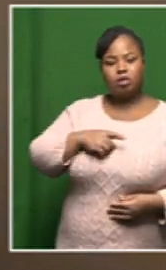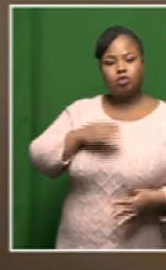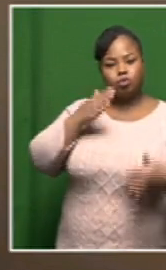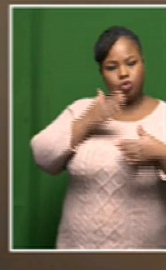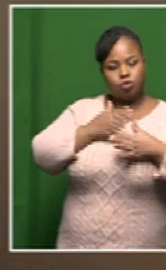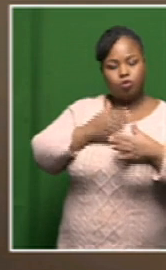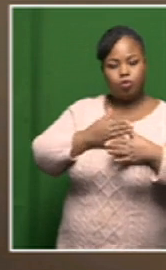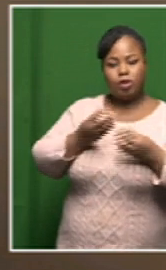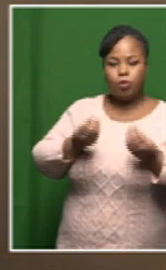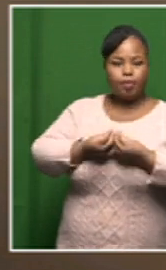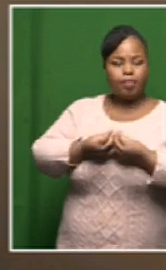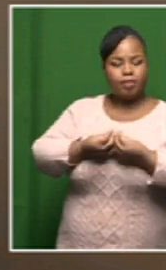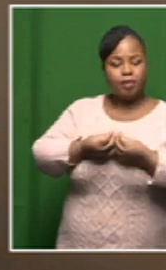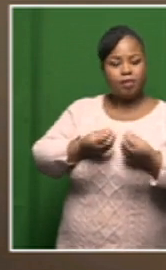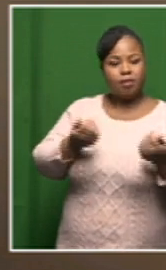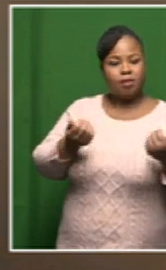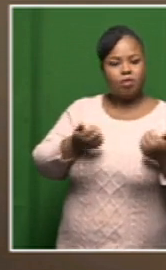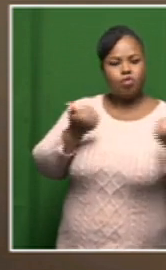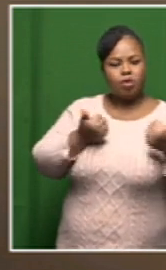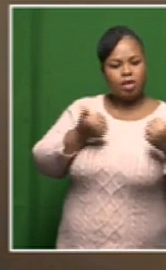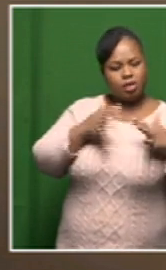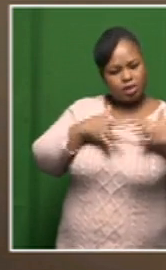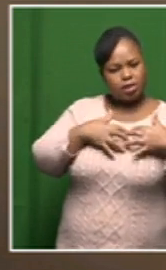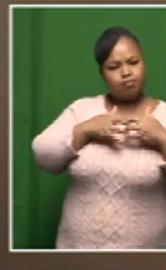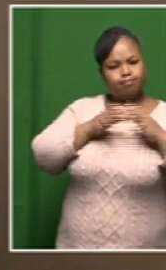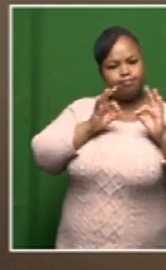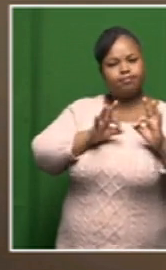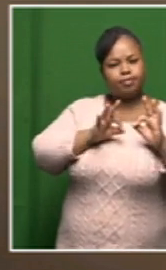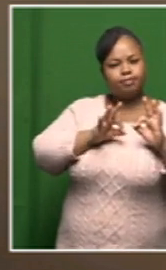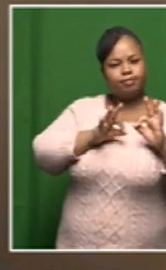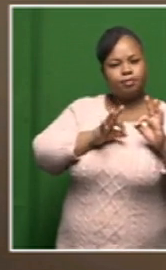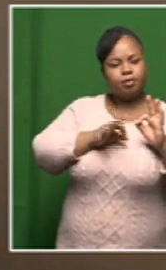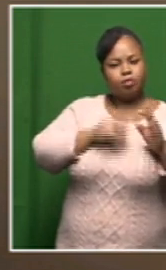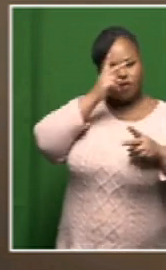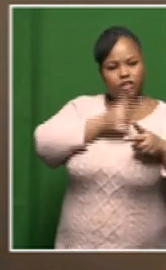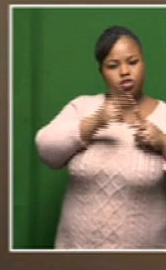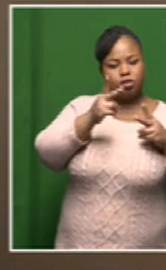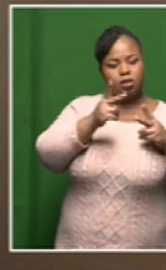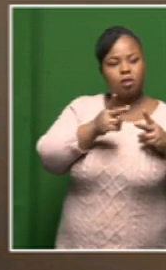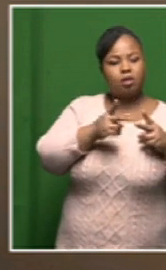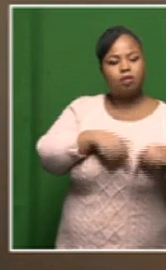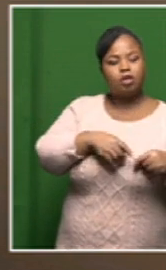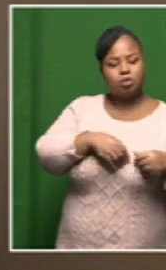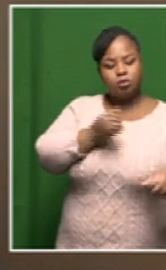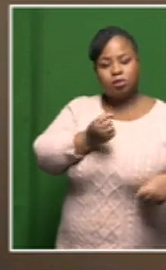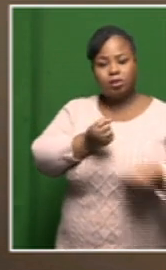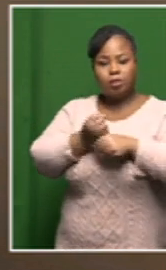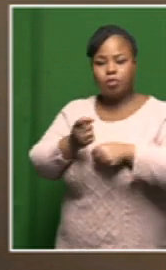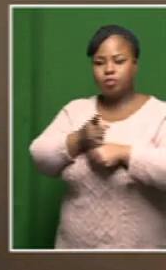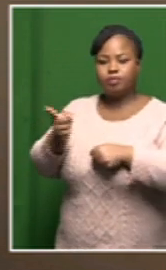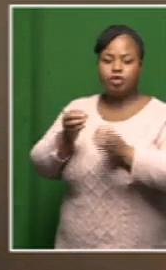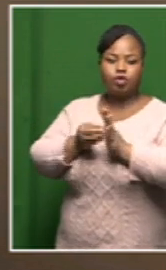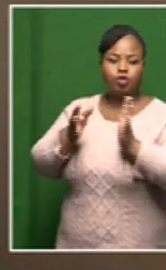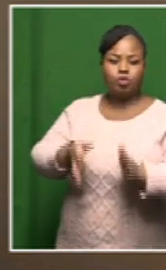with already established artists, to support, the students. And Tex did a workshop with them whereby